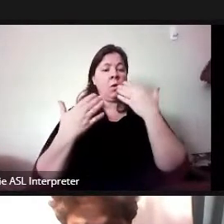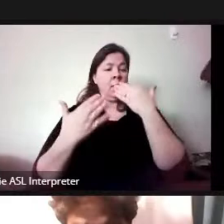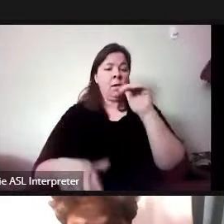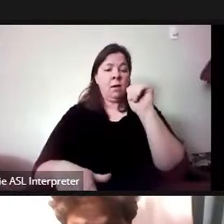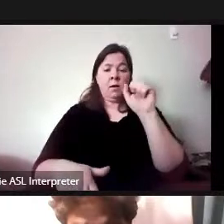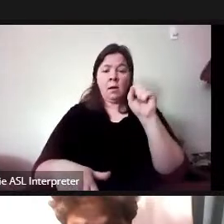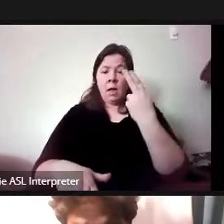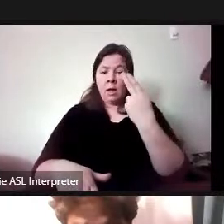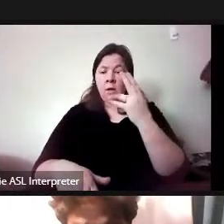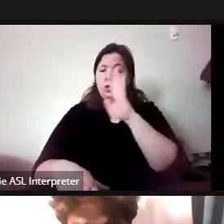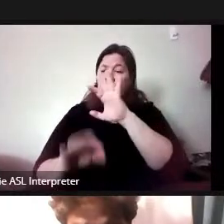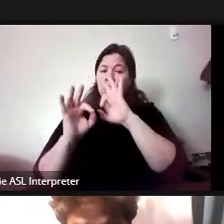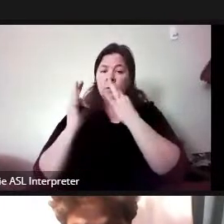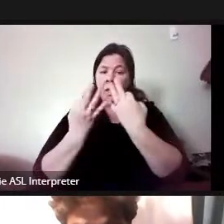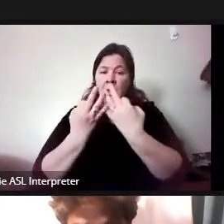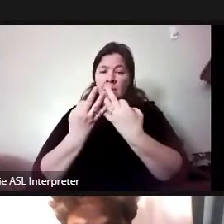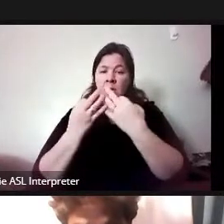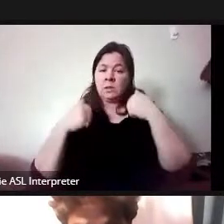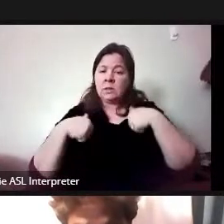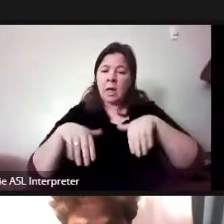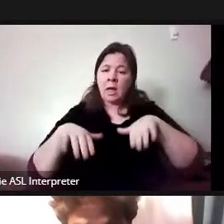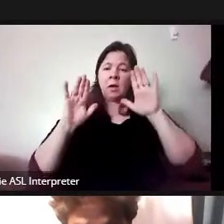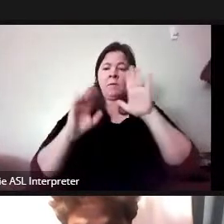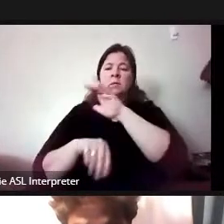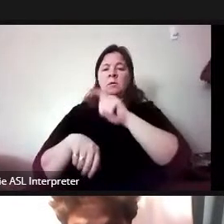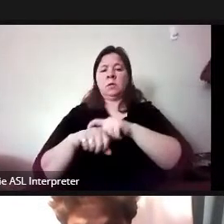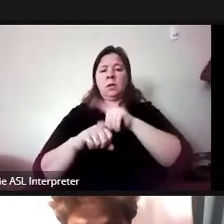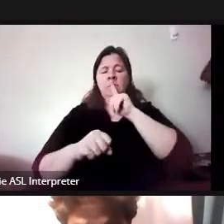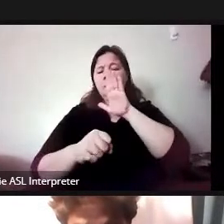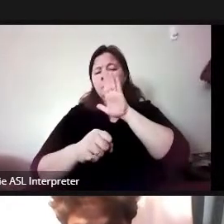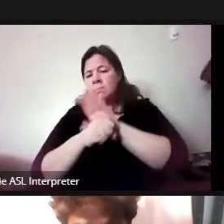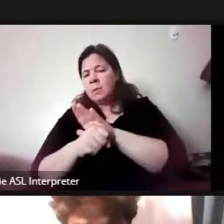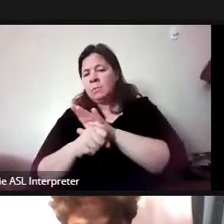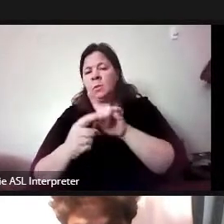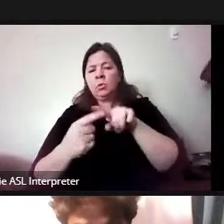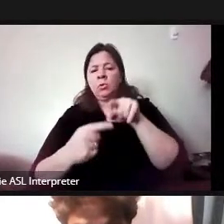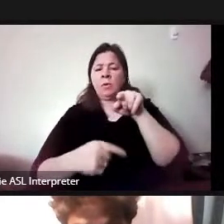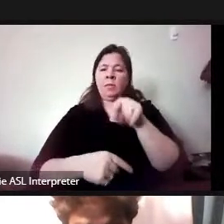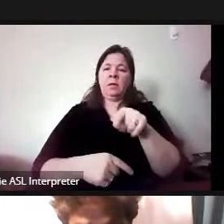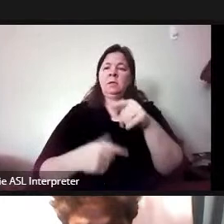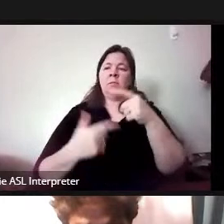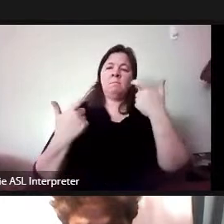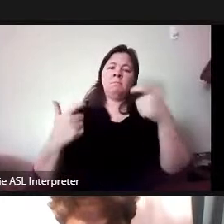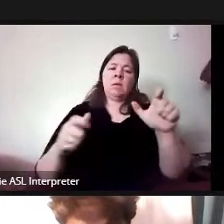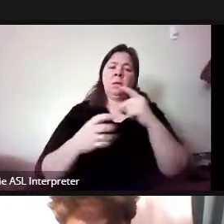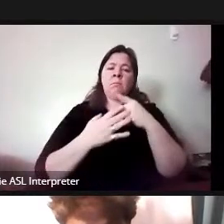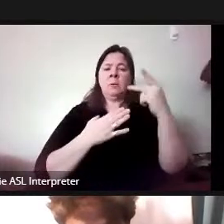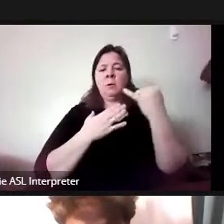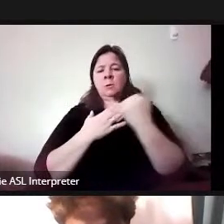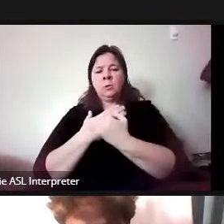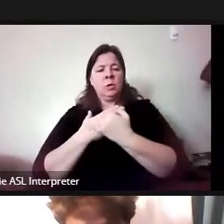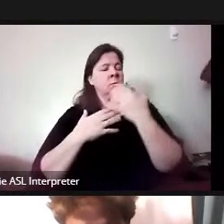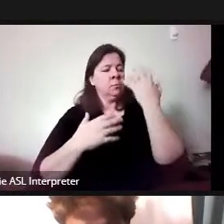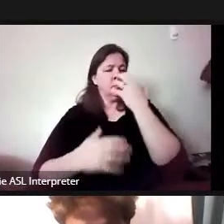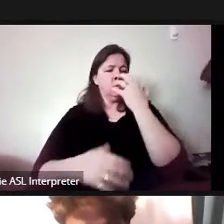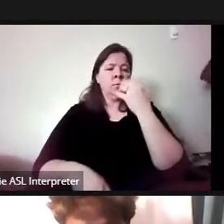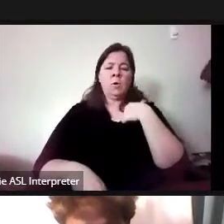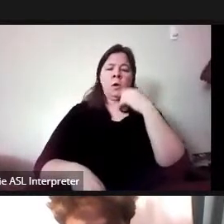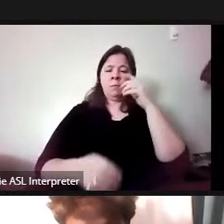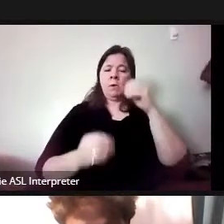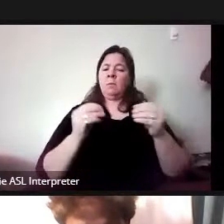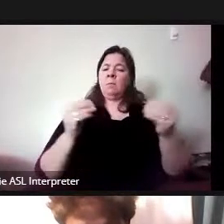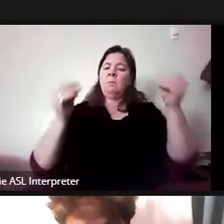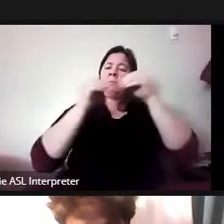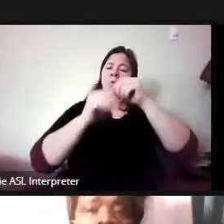and his family for their sacrifice and commitment to this massive undertaking. I couldn't be more